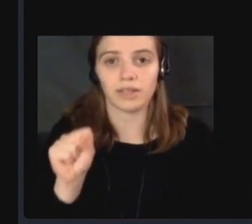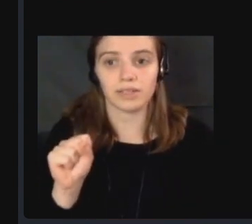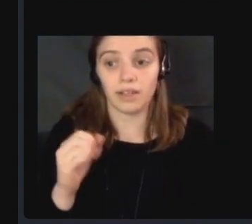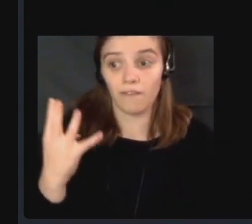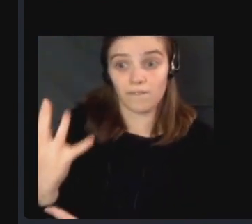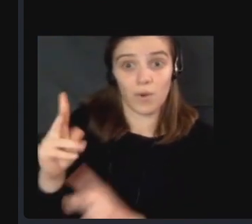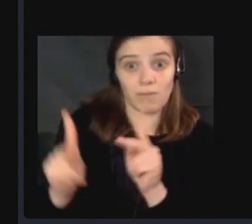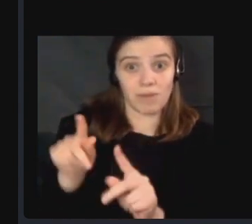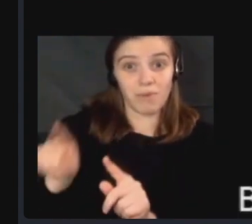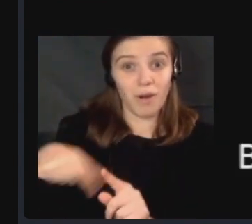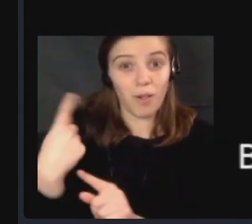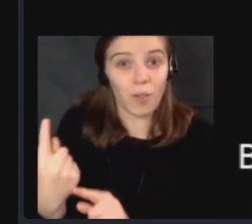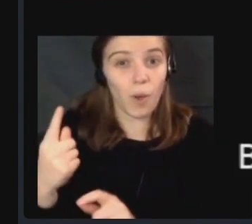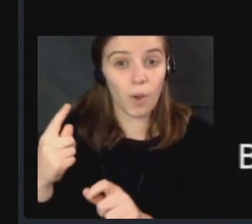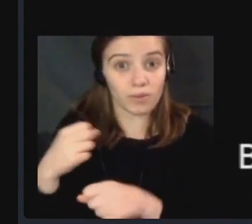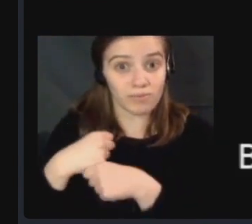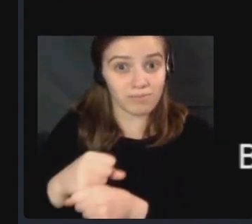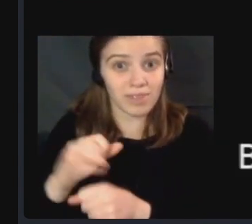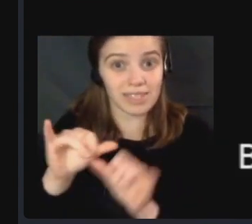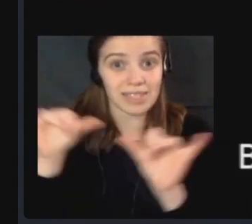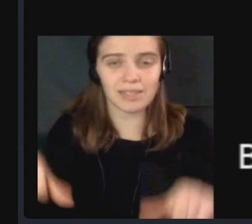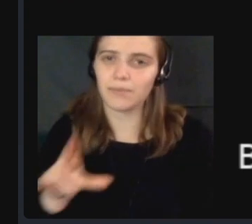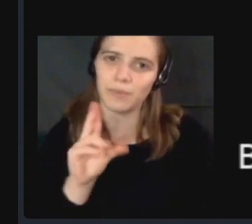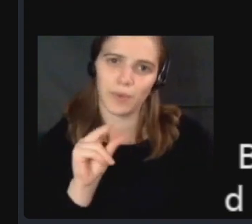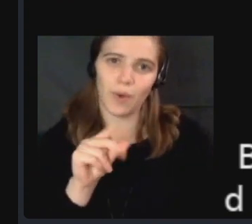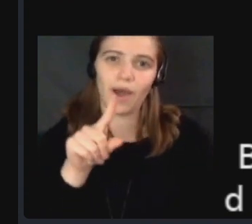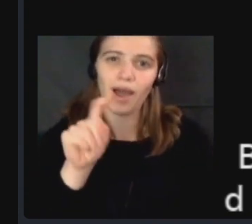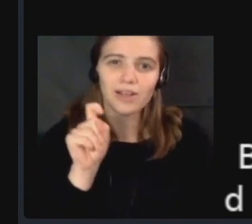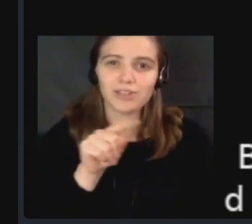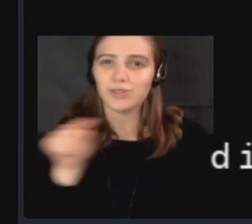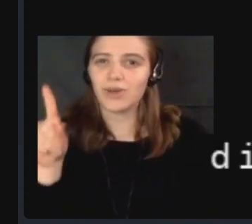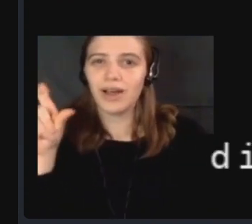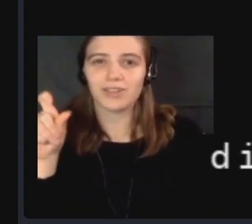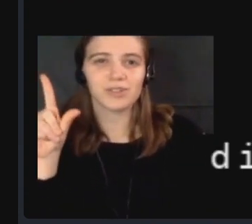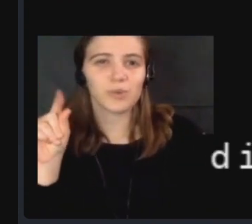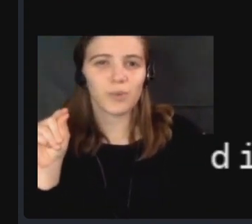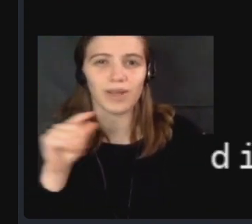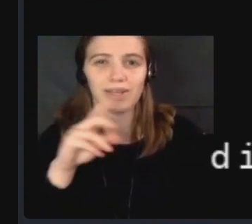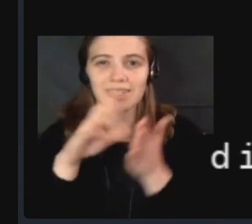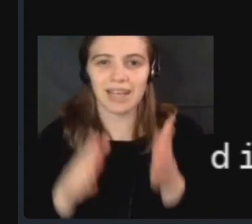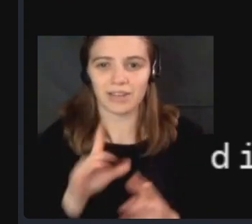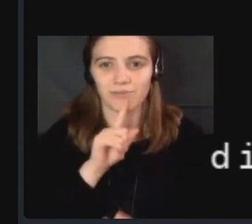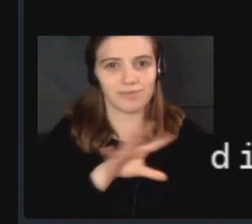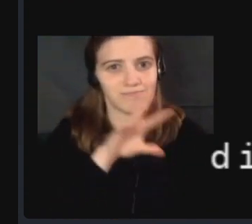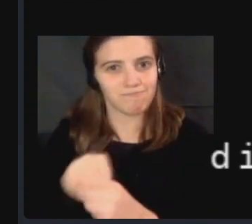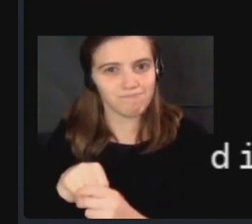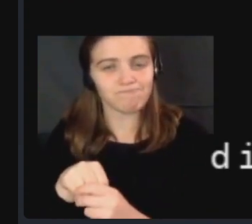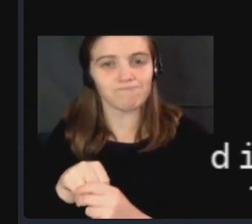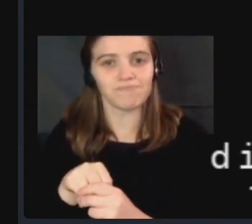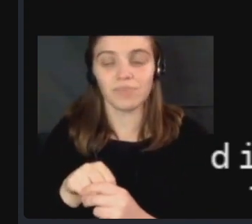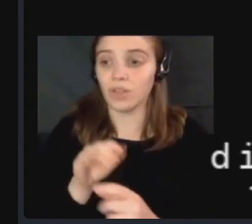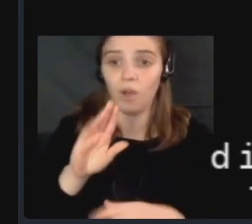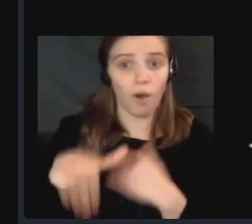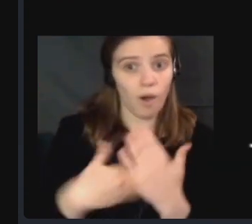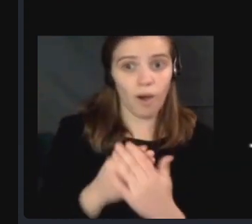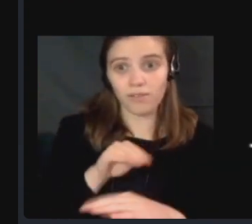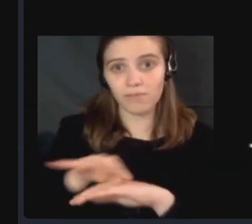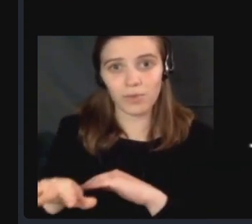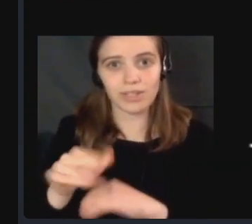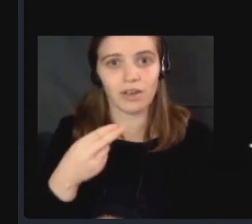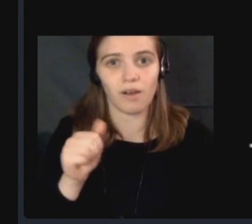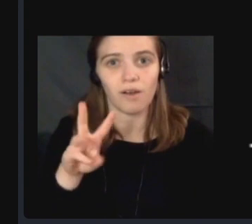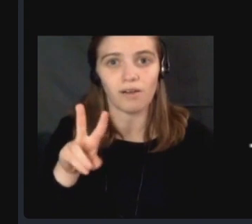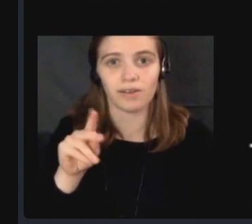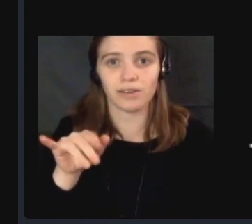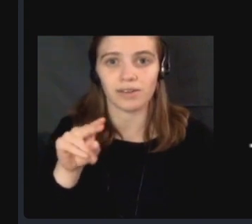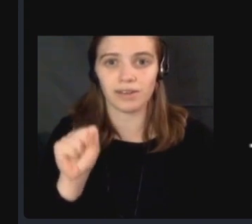this system alone. There are 120 designers that also On contribute, en parlera un petit peu après all des of branches. whom influence the Hawkins design system.